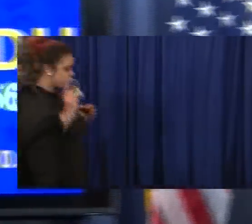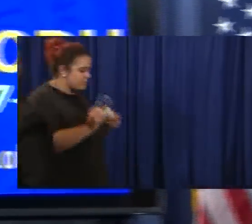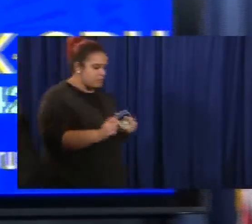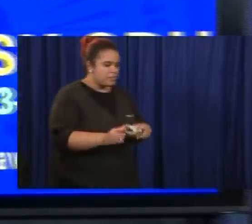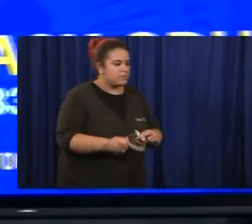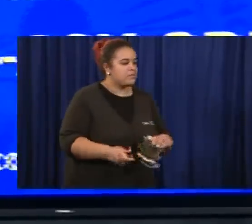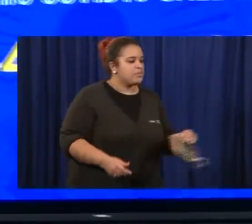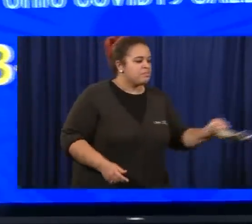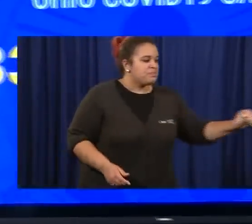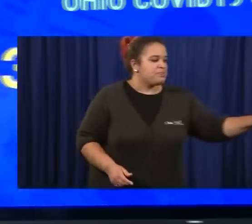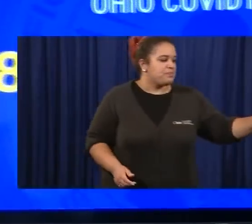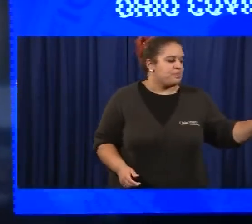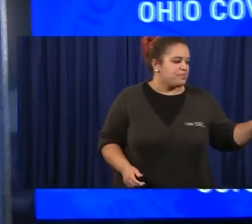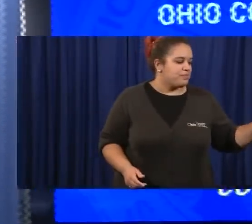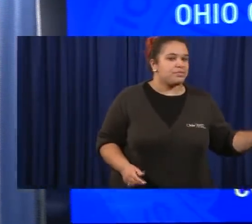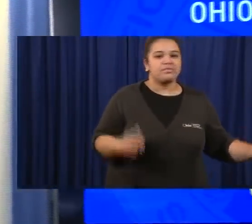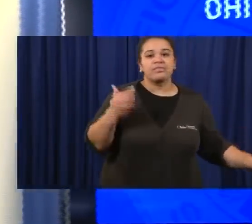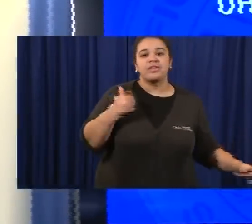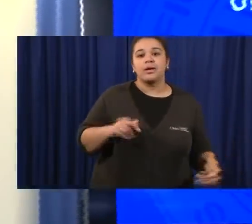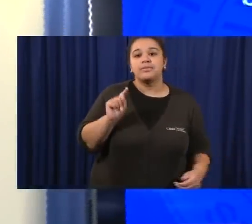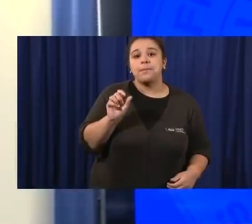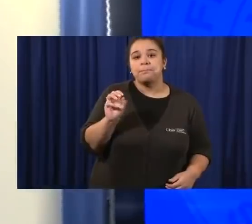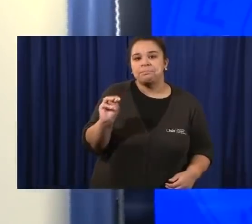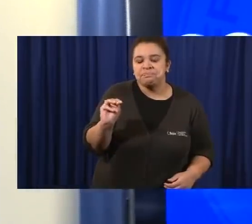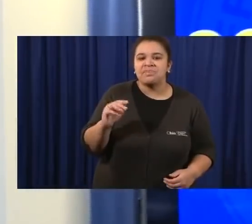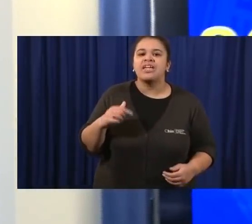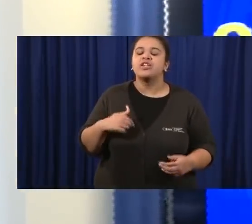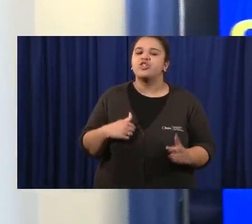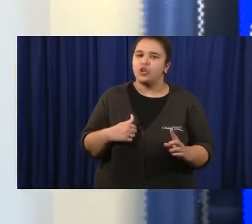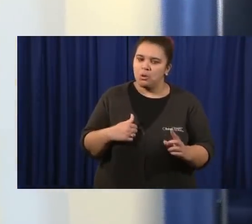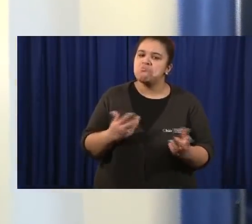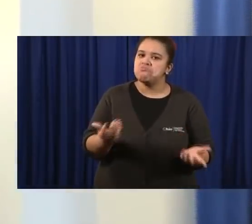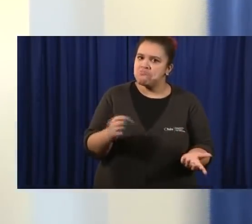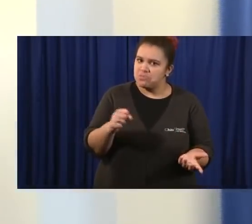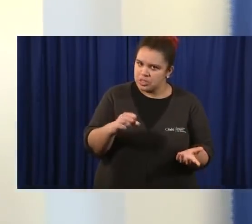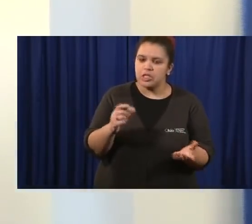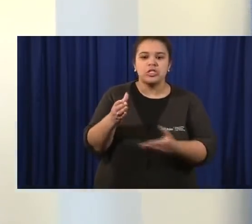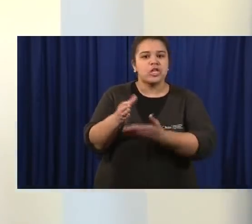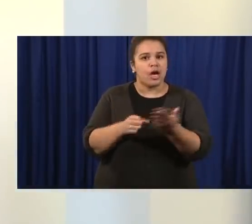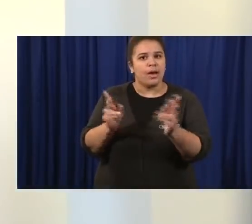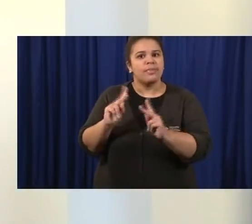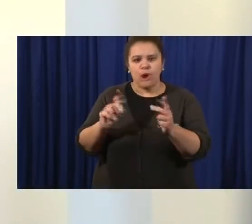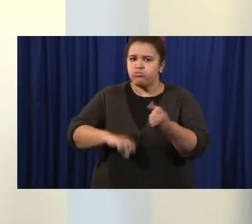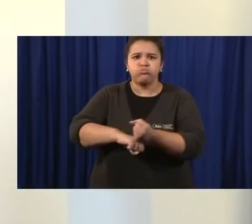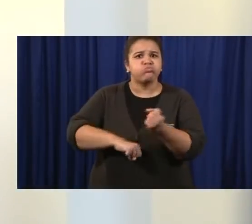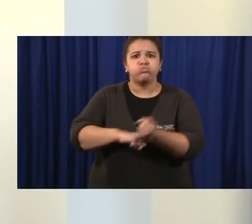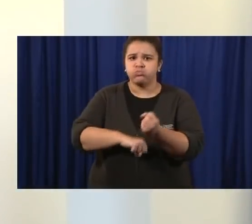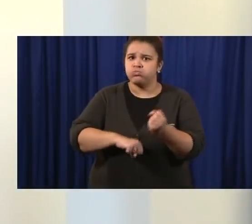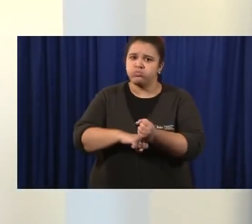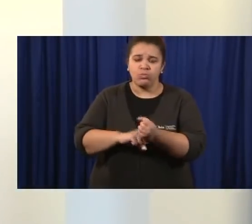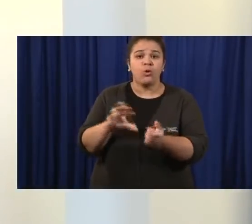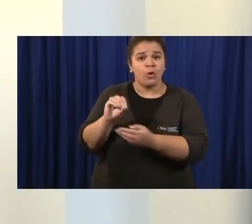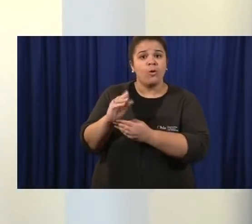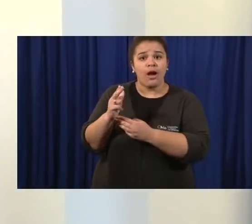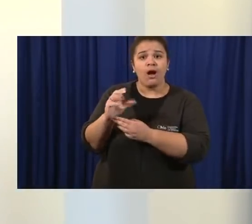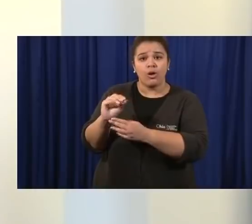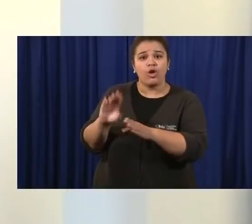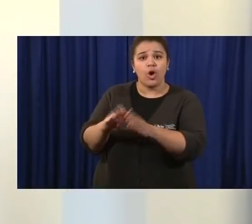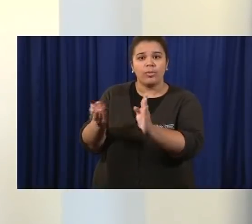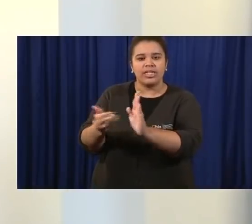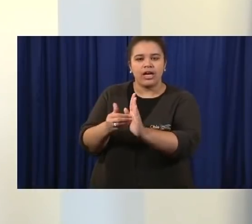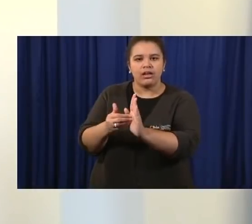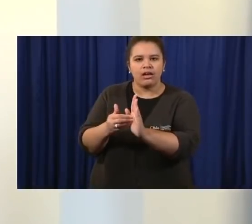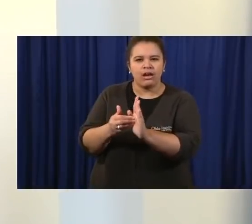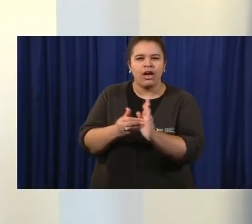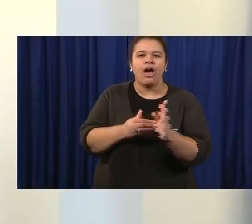from the folks who are advocating that Ohio reopen, but a lot of polling has shown a lot of support for the orders that you